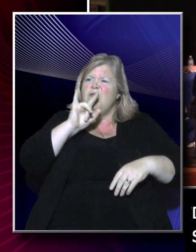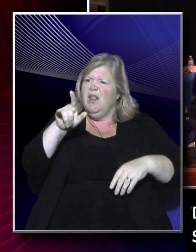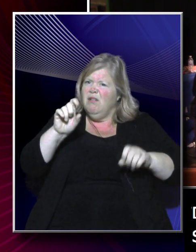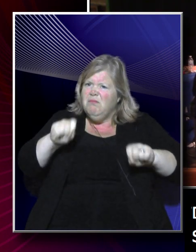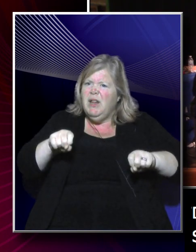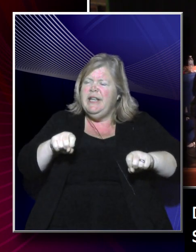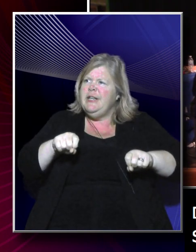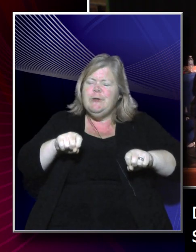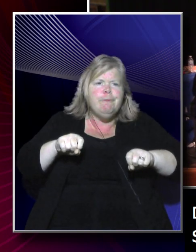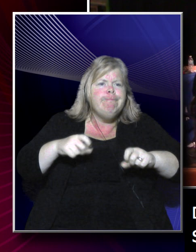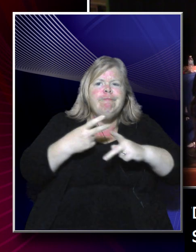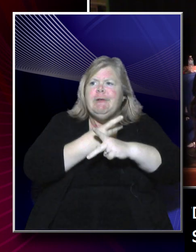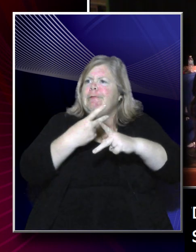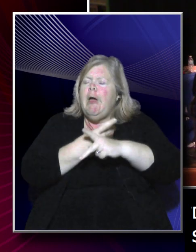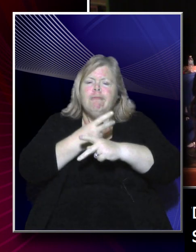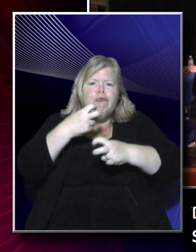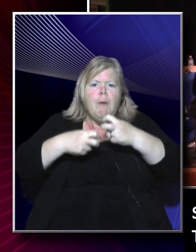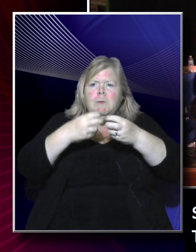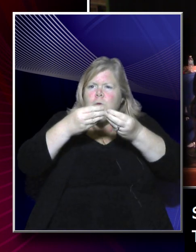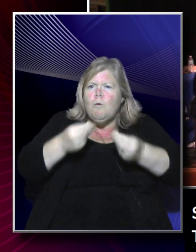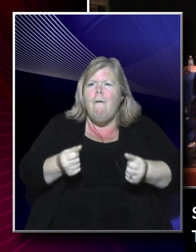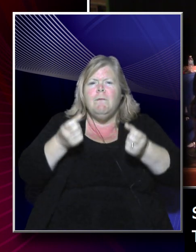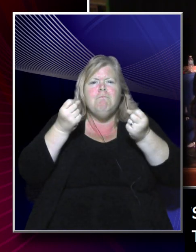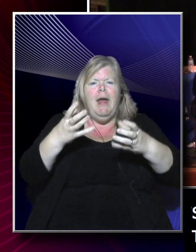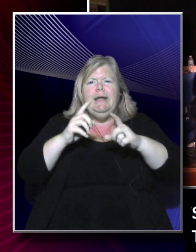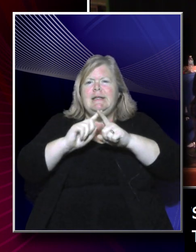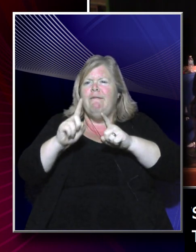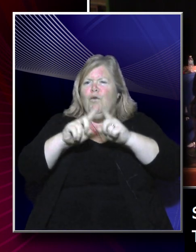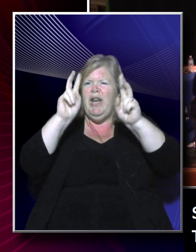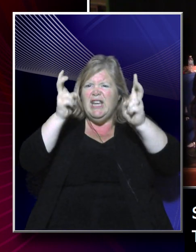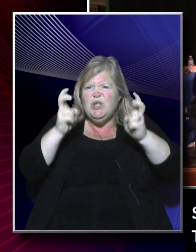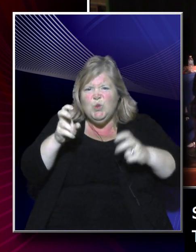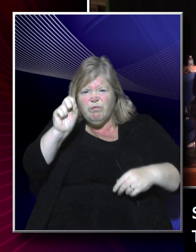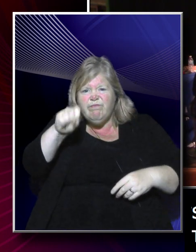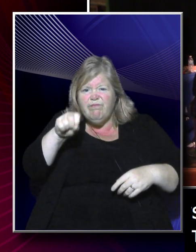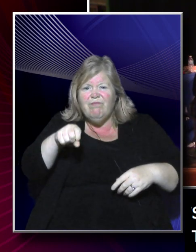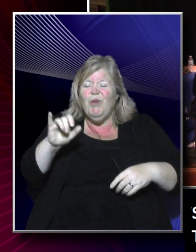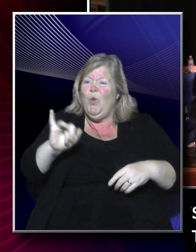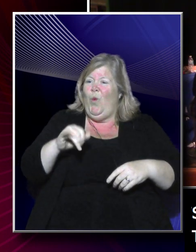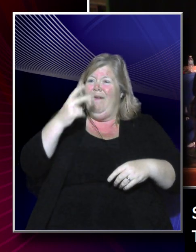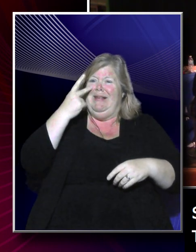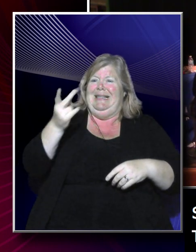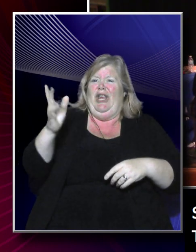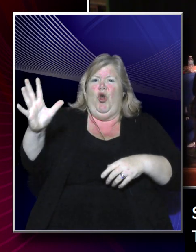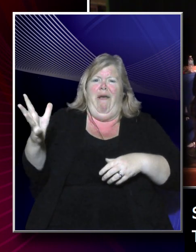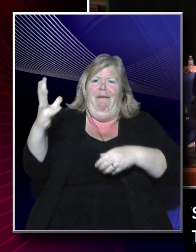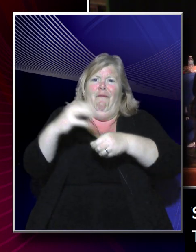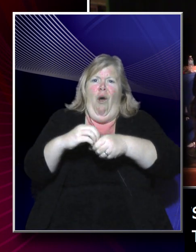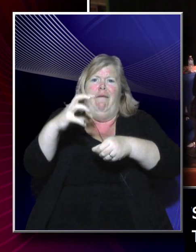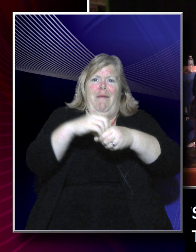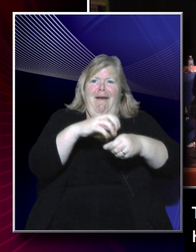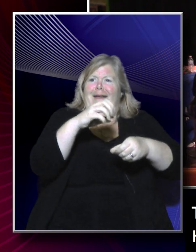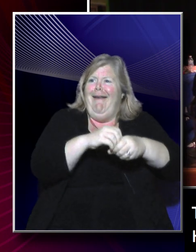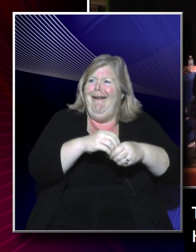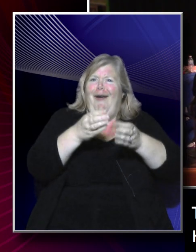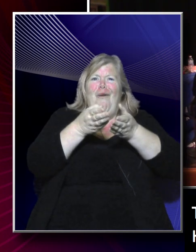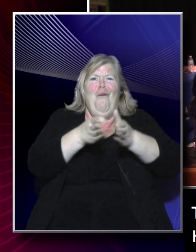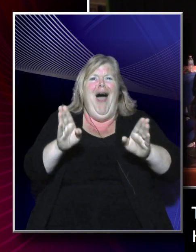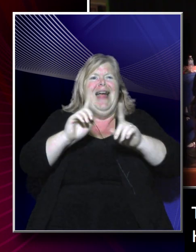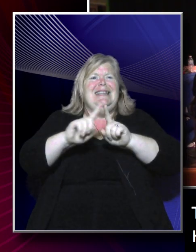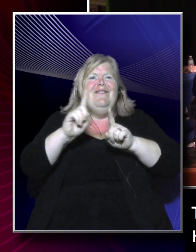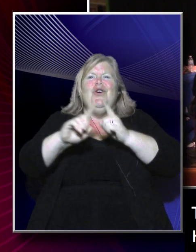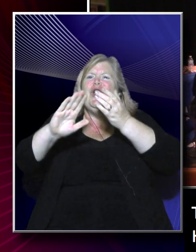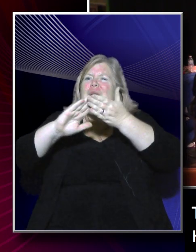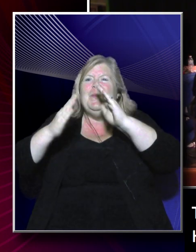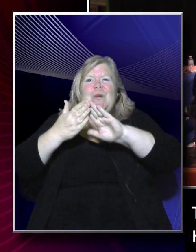problem solve various issues. I have seen her involvement in a wide variety of community events,